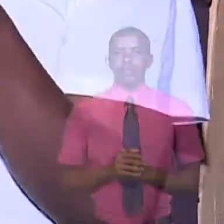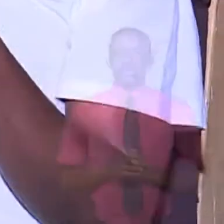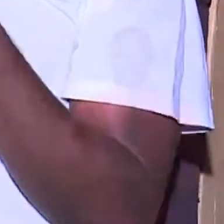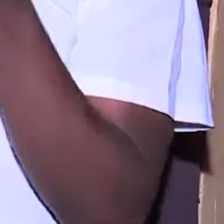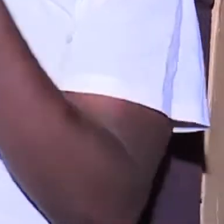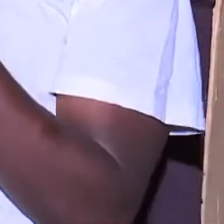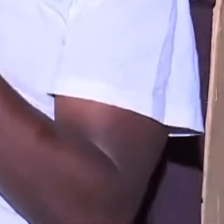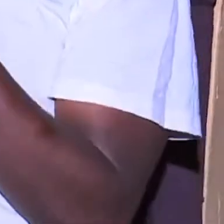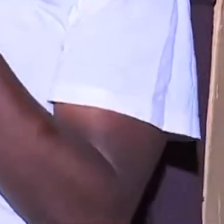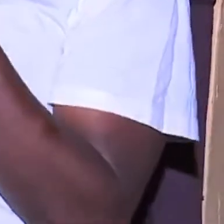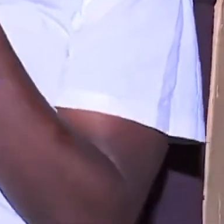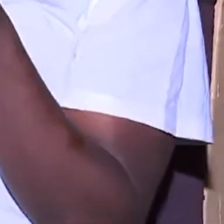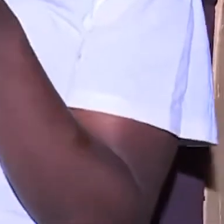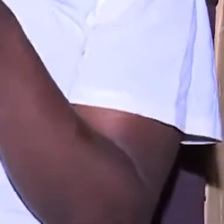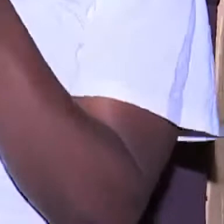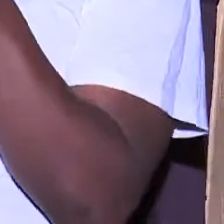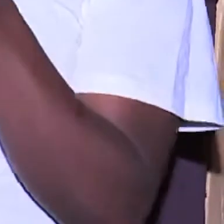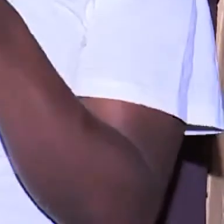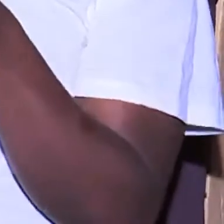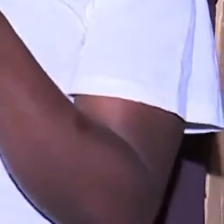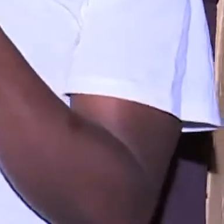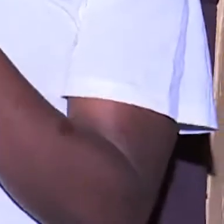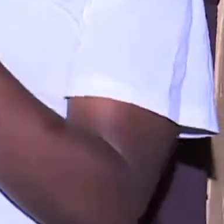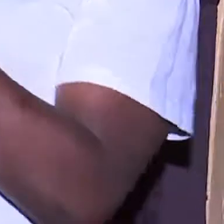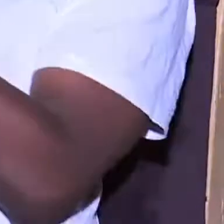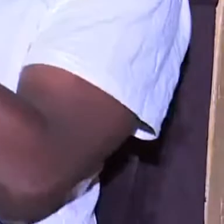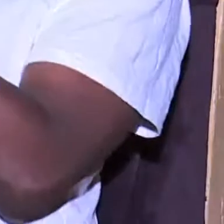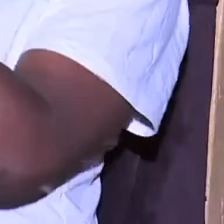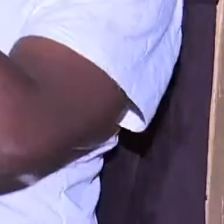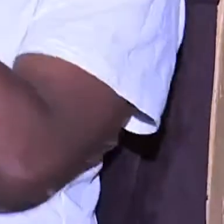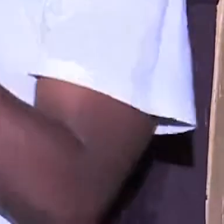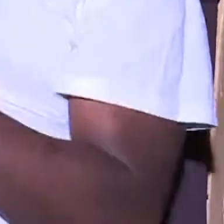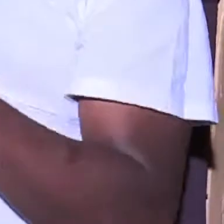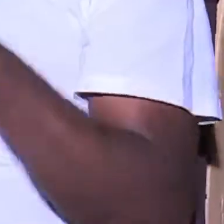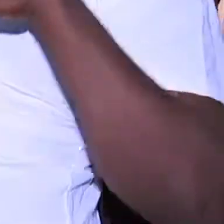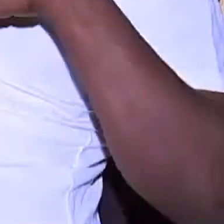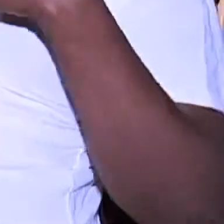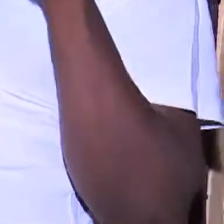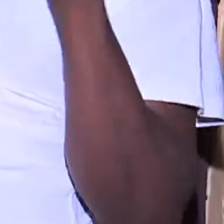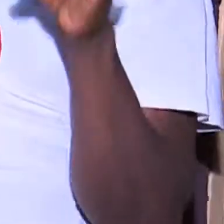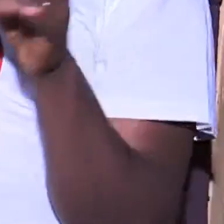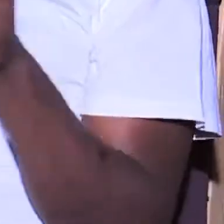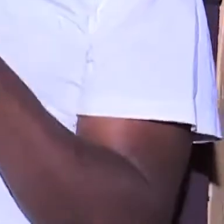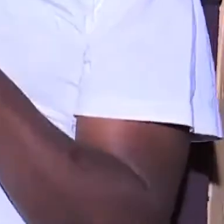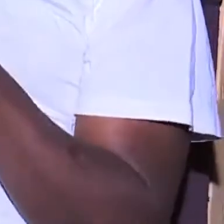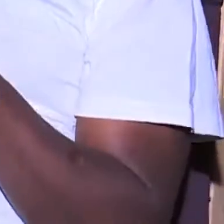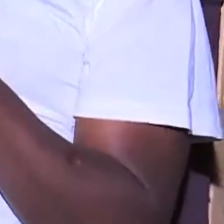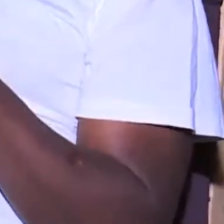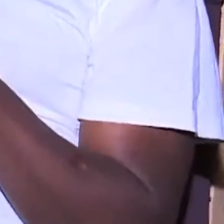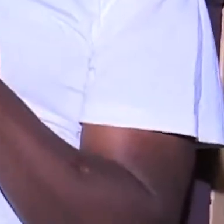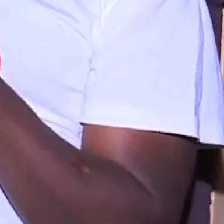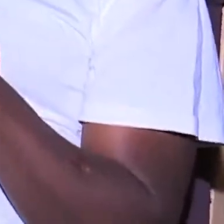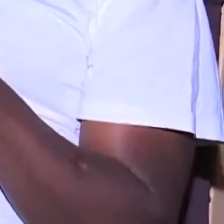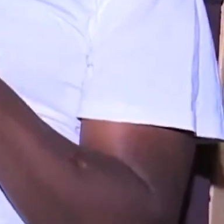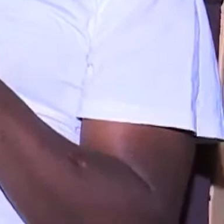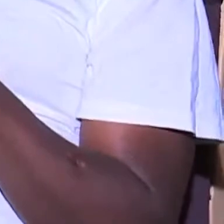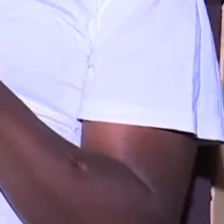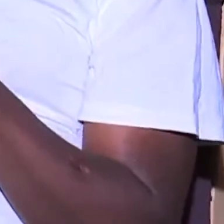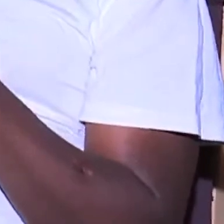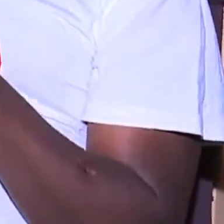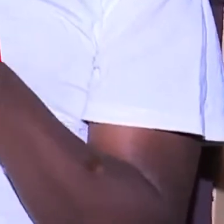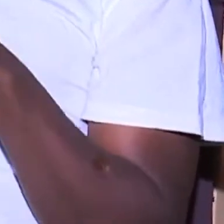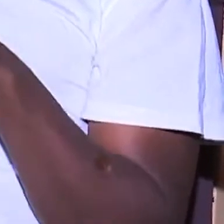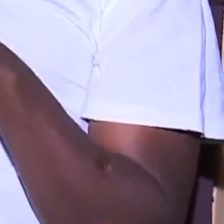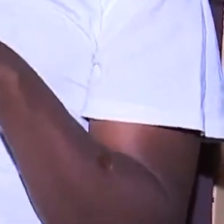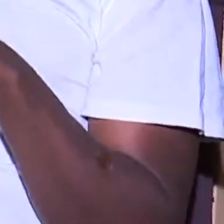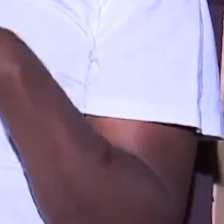of profit I get every day. But it seemed like this other deaf friend I had used to steal